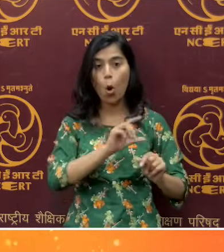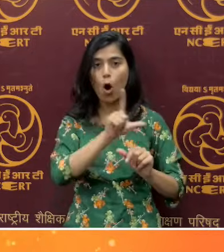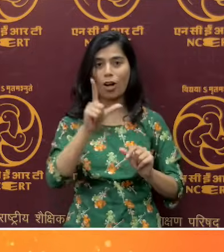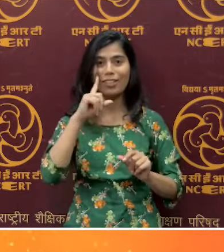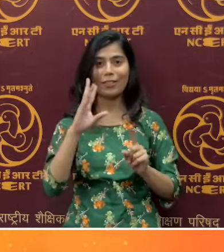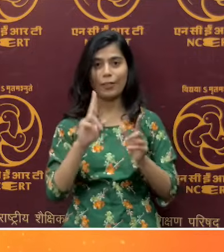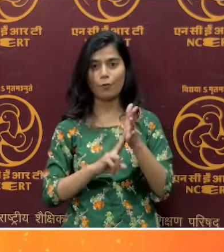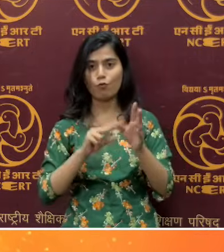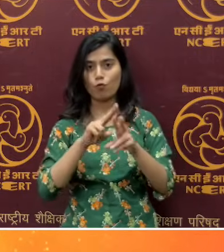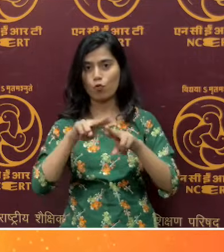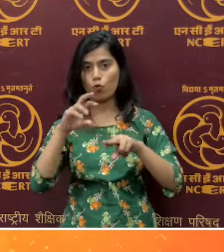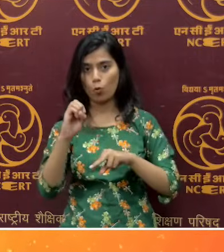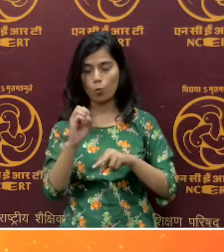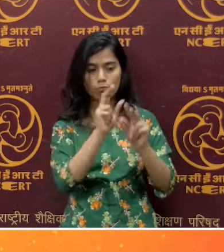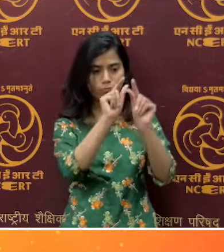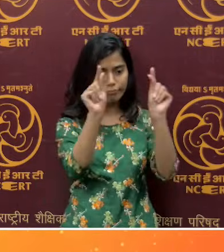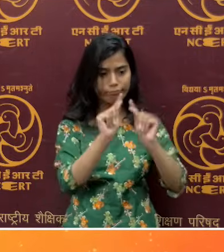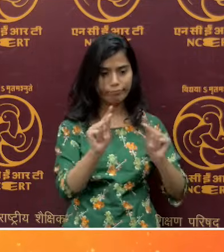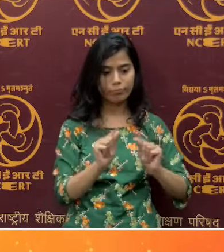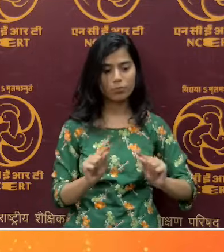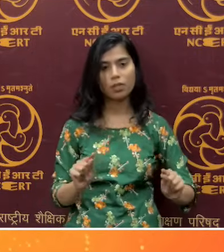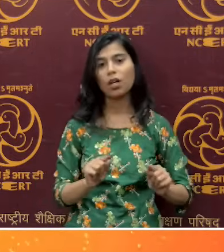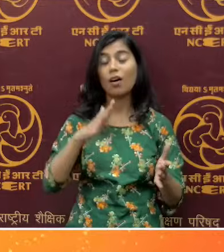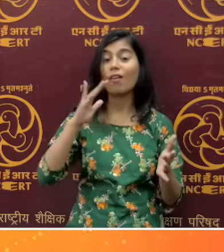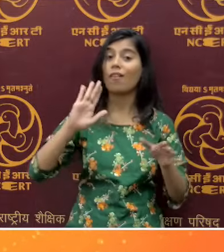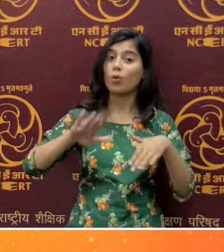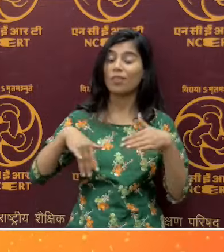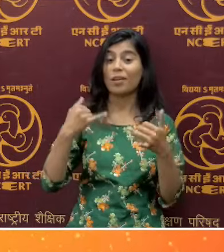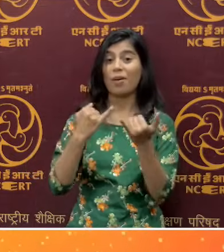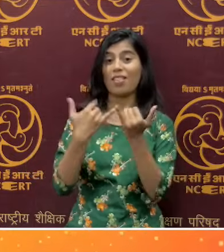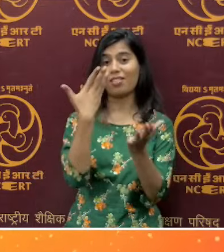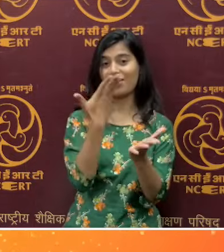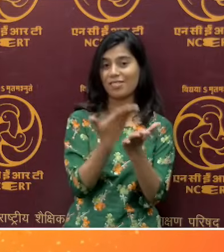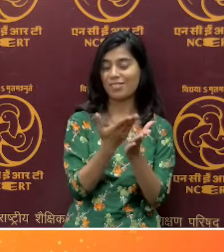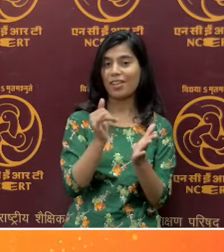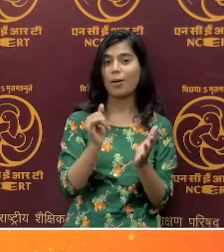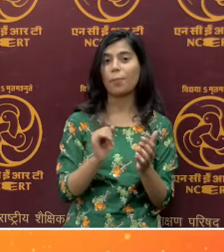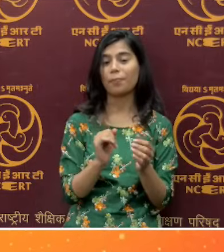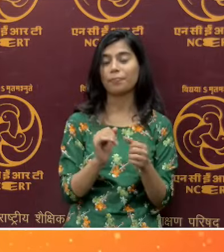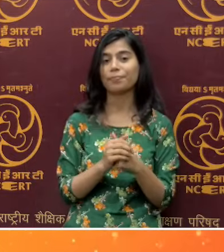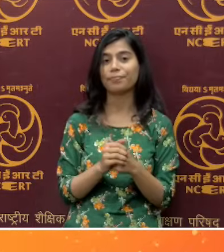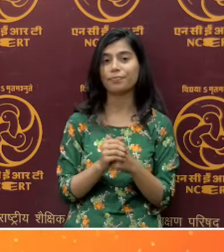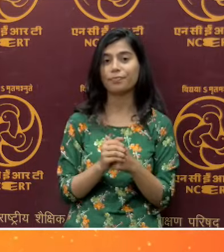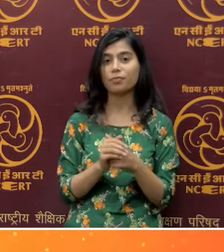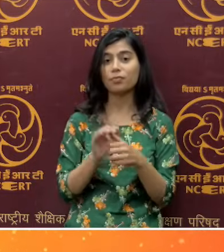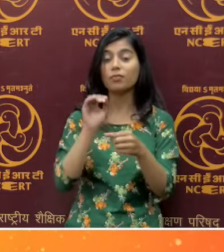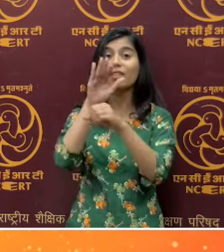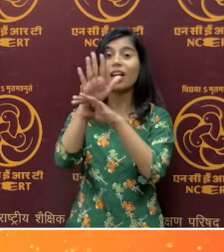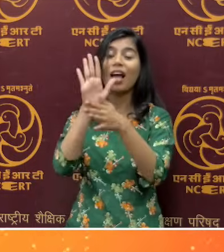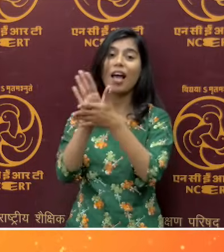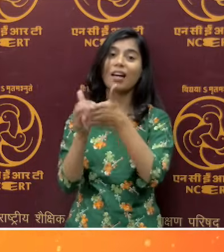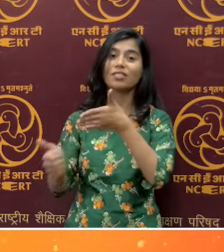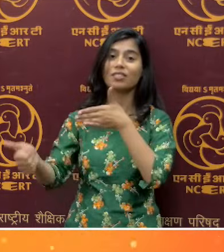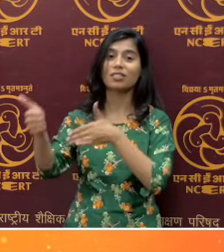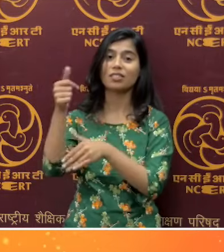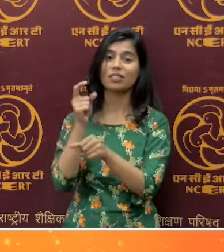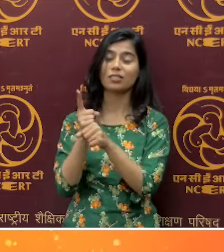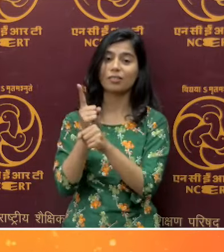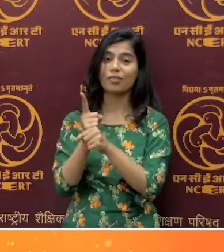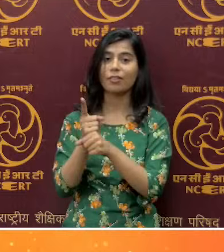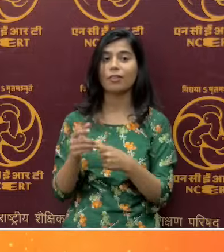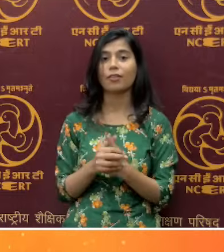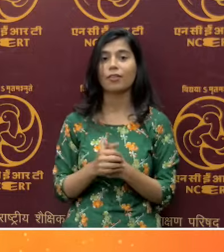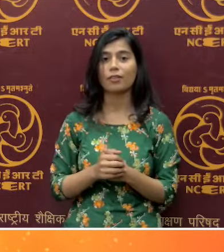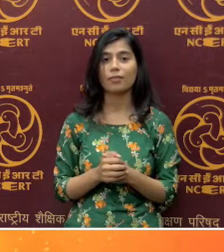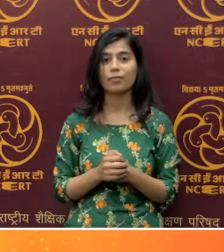condition, when I submit, the request is sent to the head teacher. Nikhil, over to